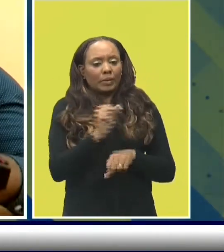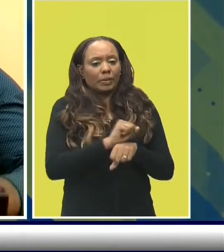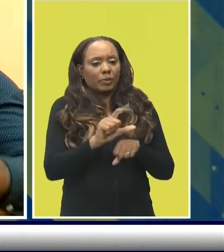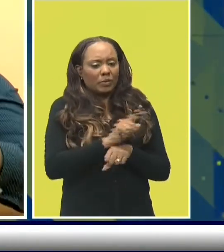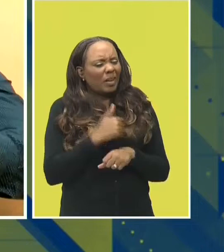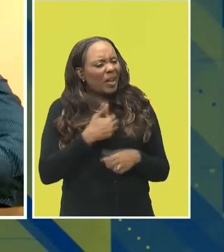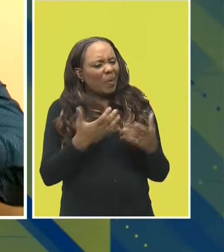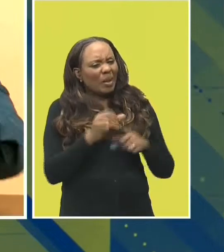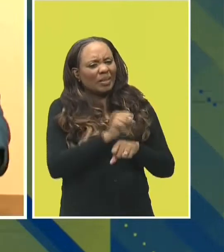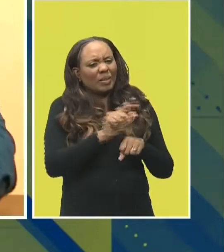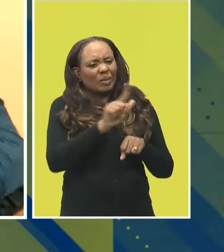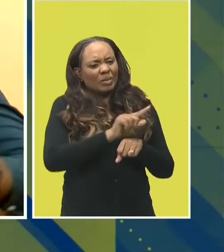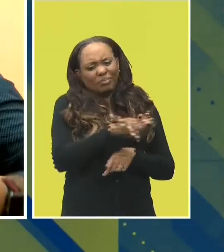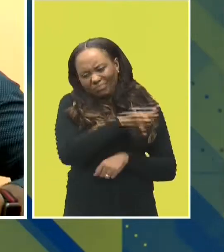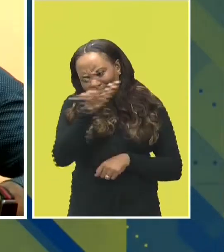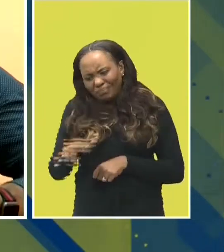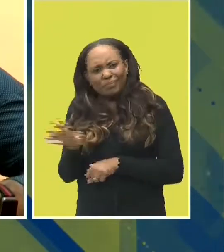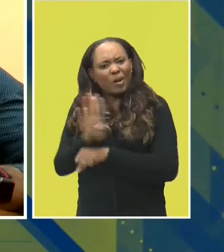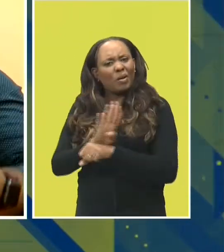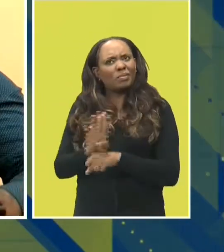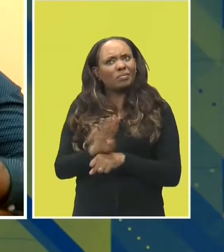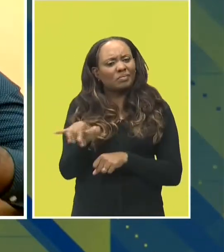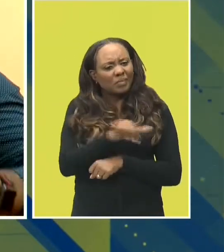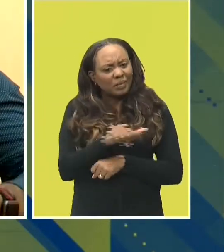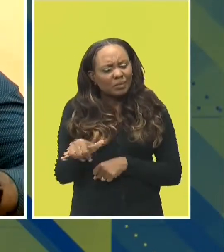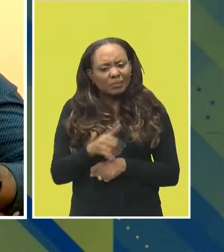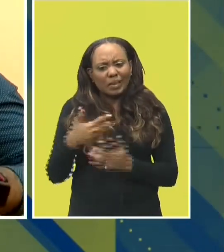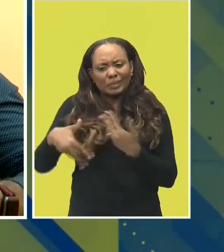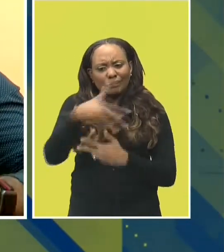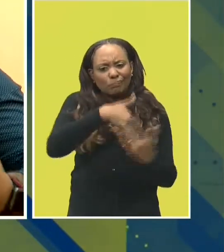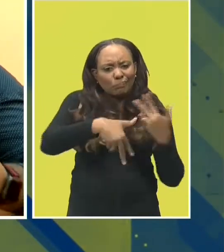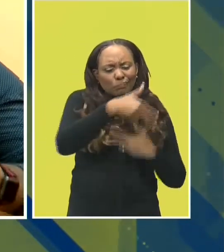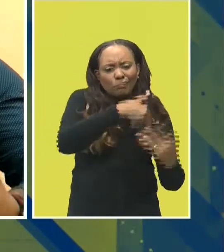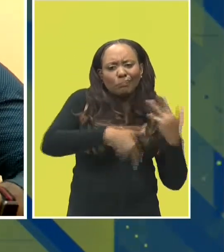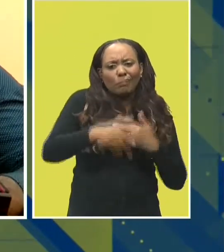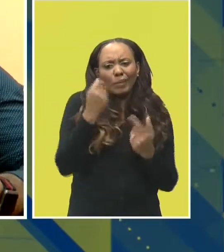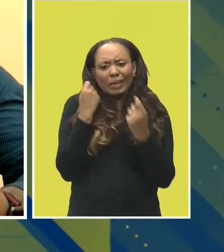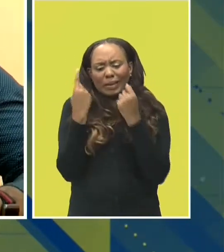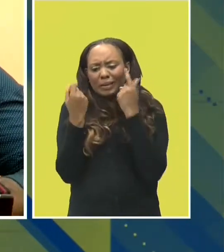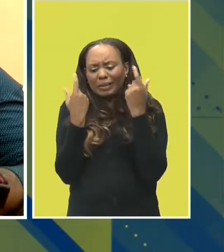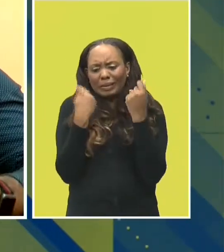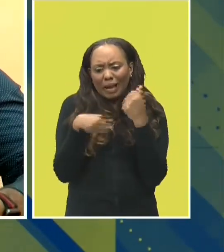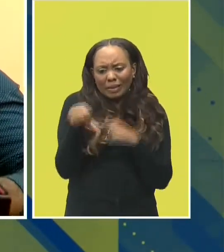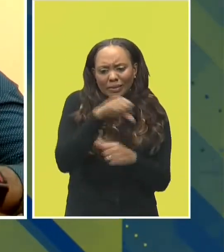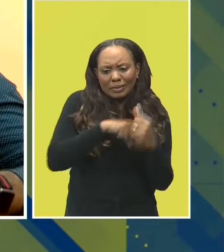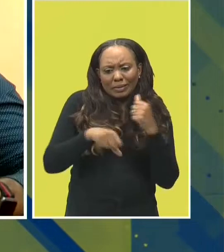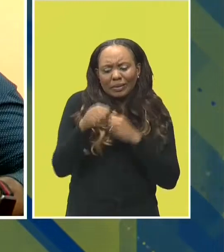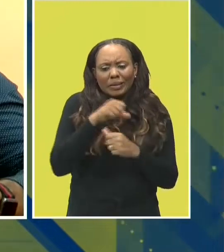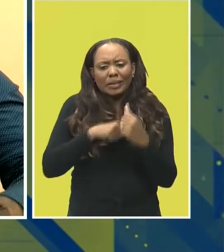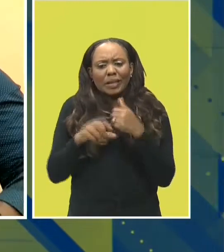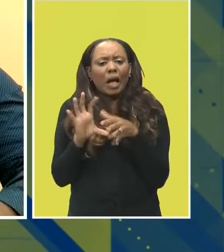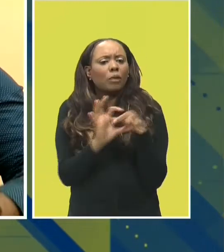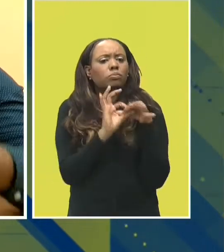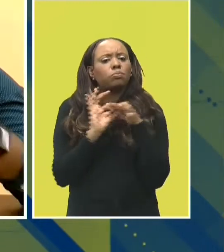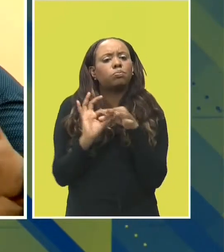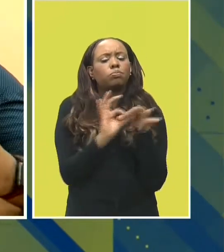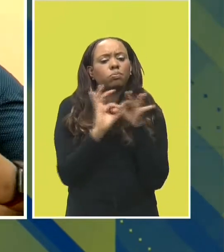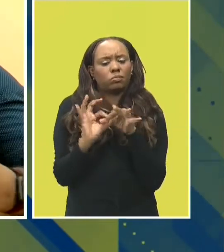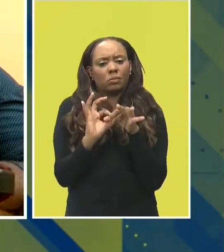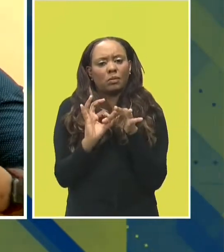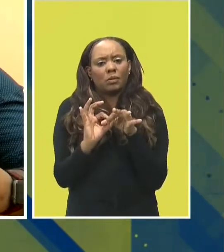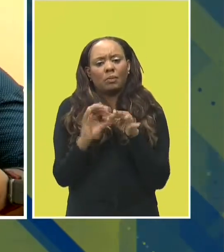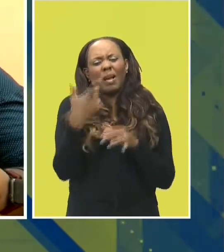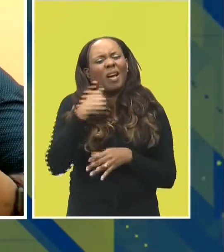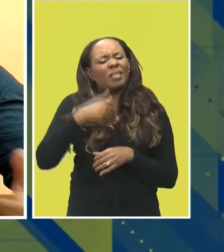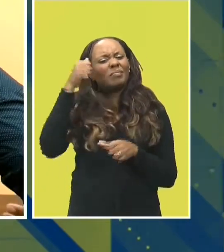want as many St. Lucians to go to Barbados as possible so that they could understand each other, form a culture, form a bond. Because growing